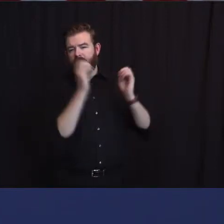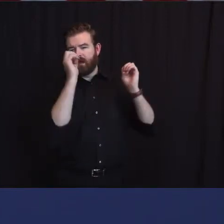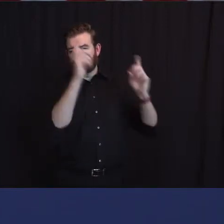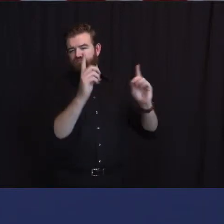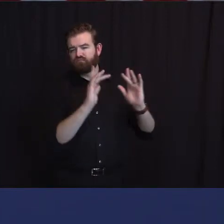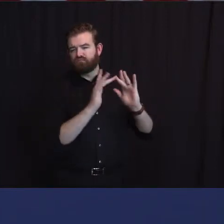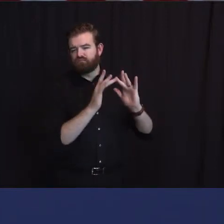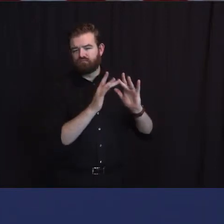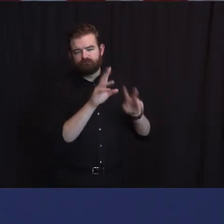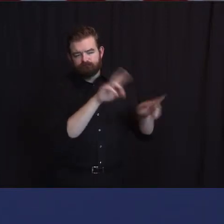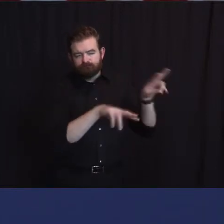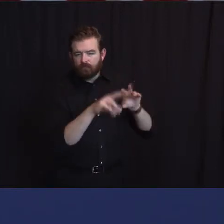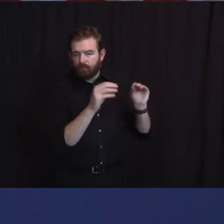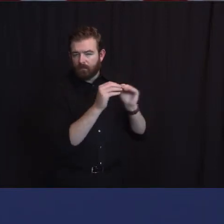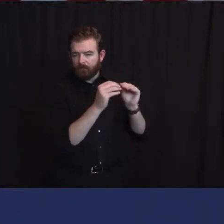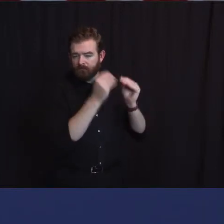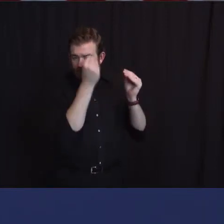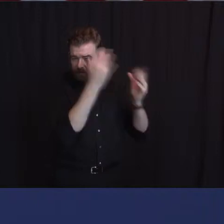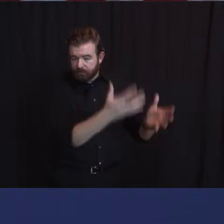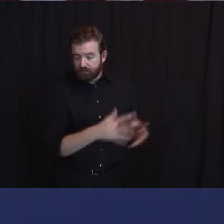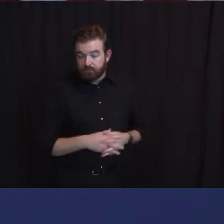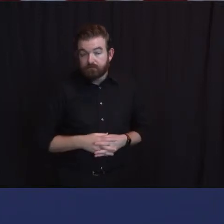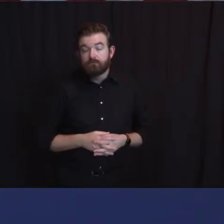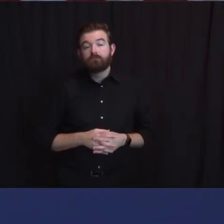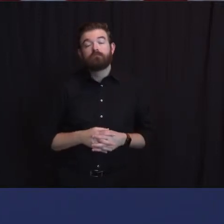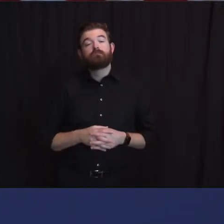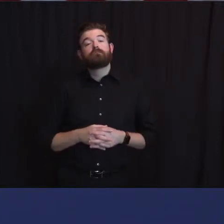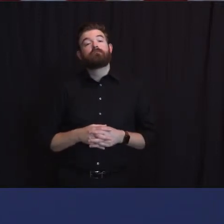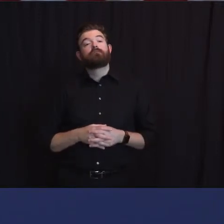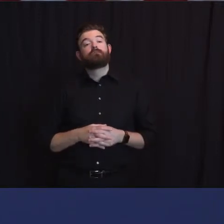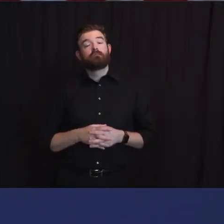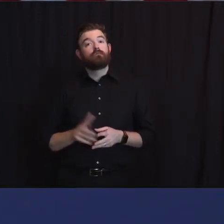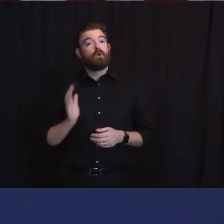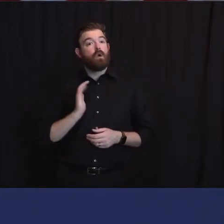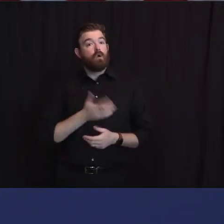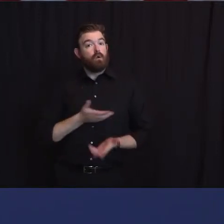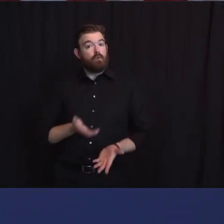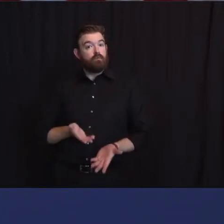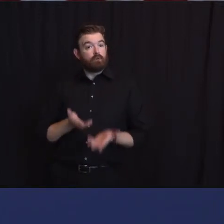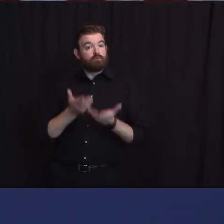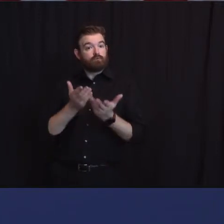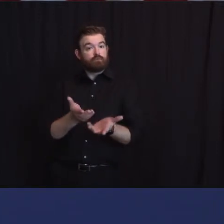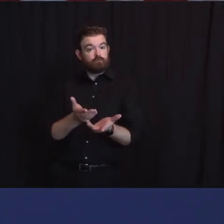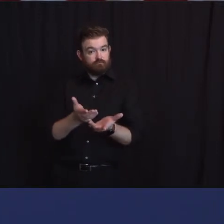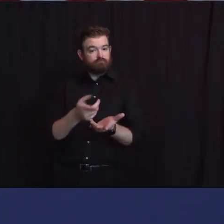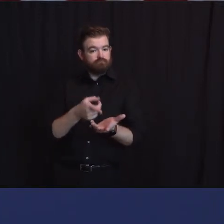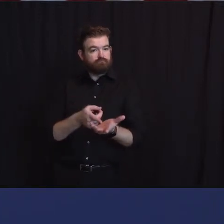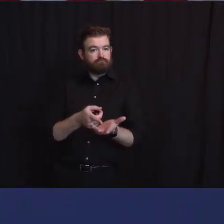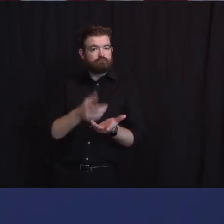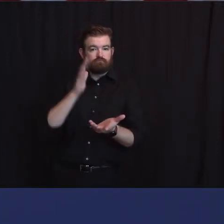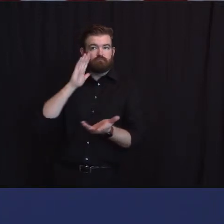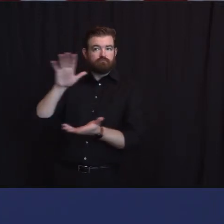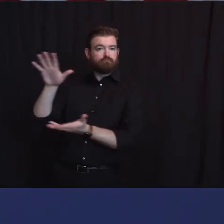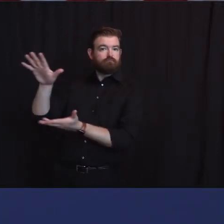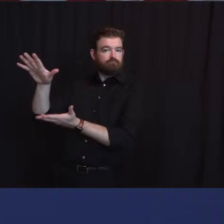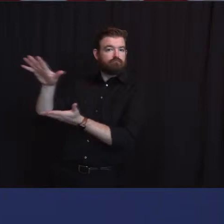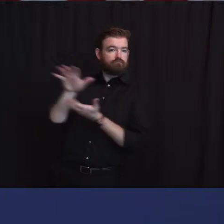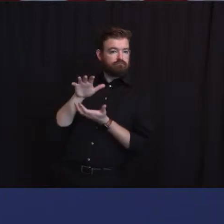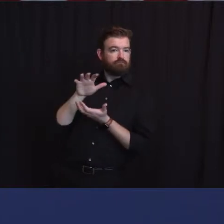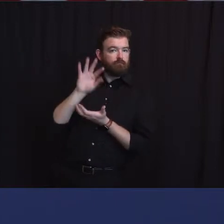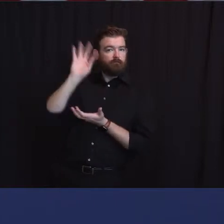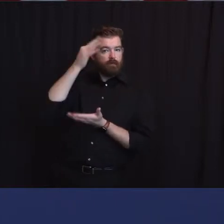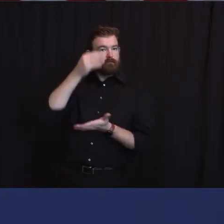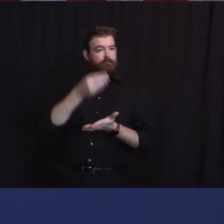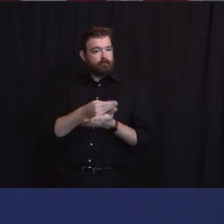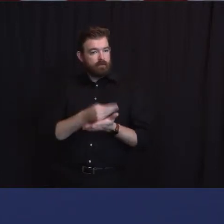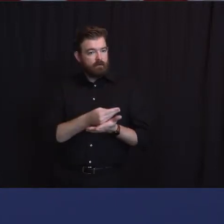our proposal would leverage these federal funds to meaningfully boost school district capacity to develop and